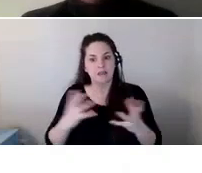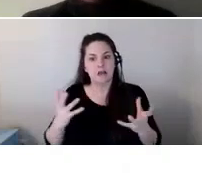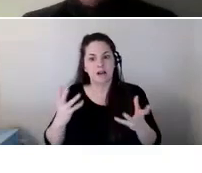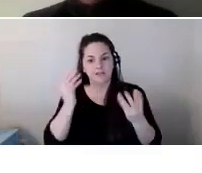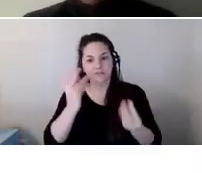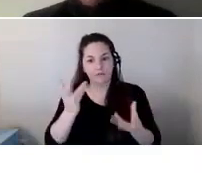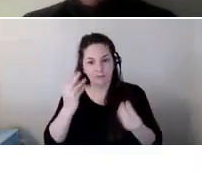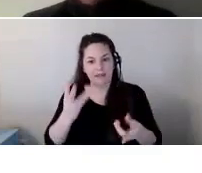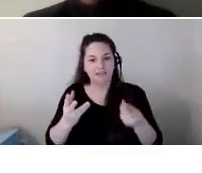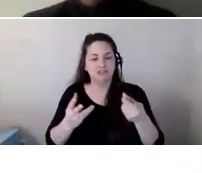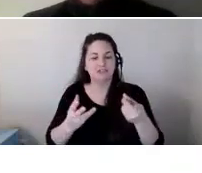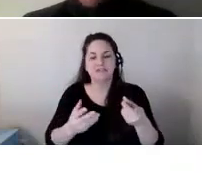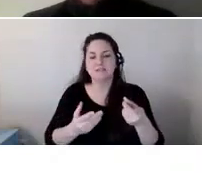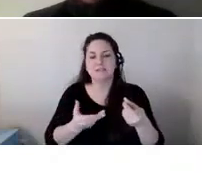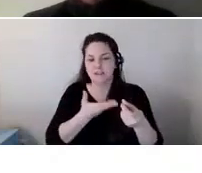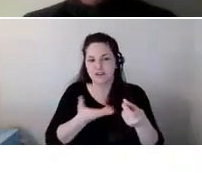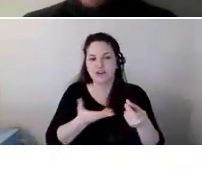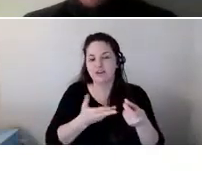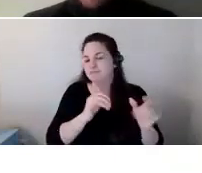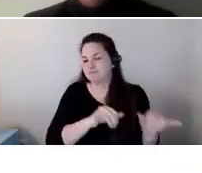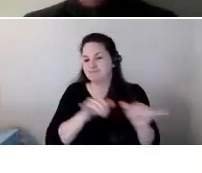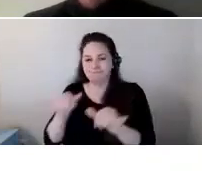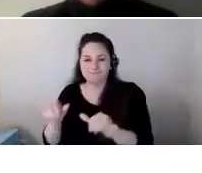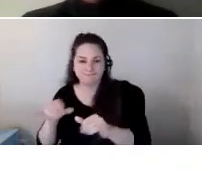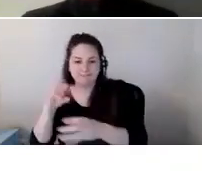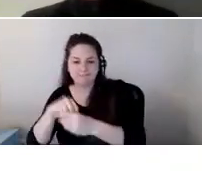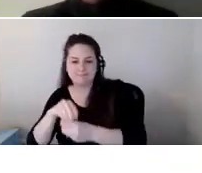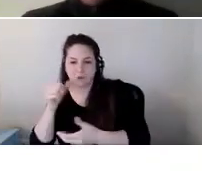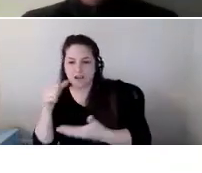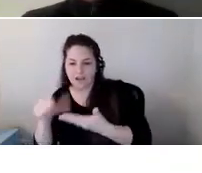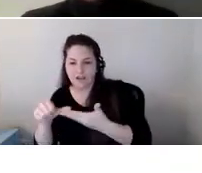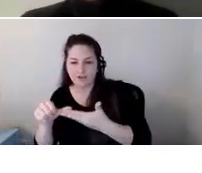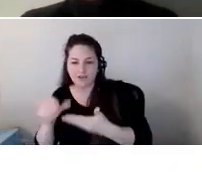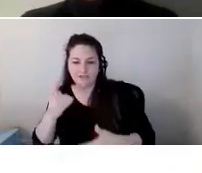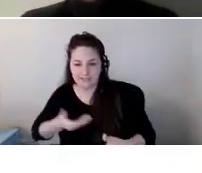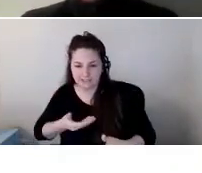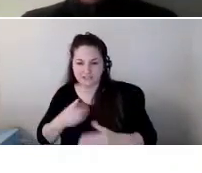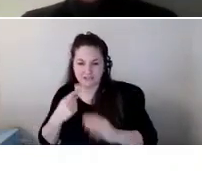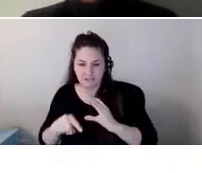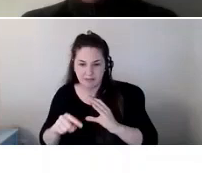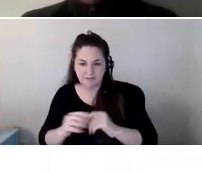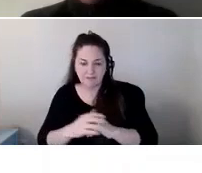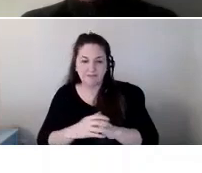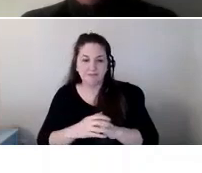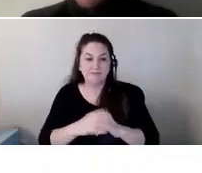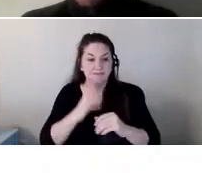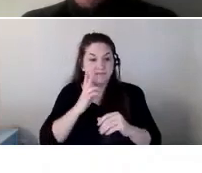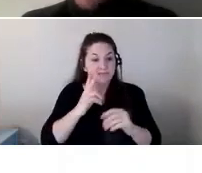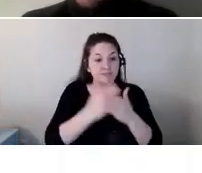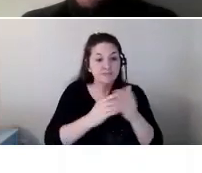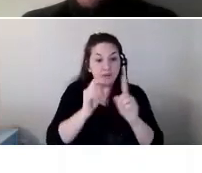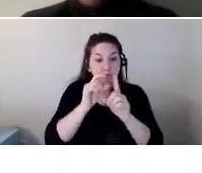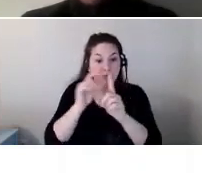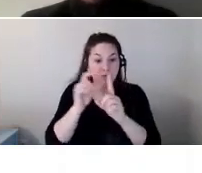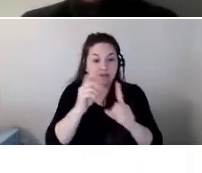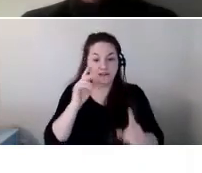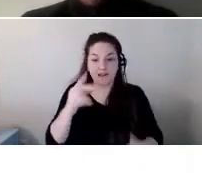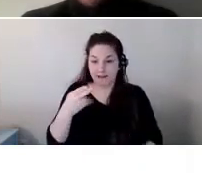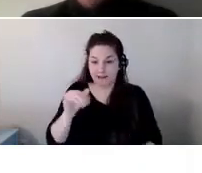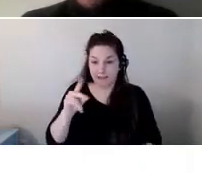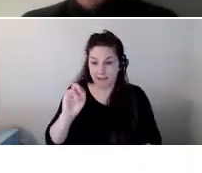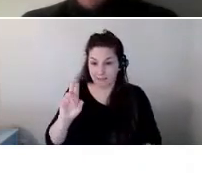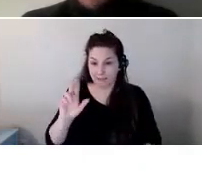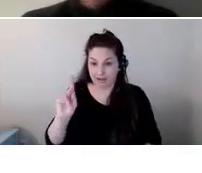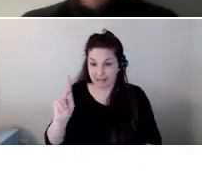here that is also in your letter of invitation. You have some text here that is hyperlinked to